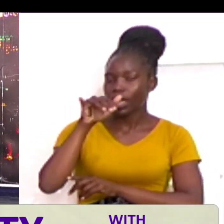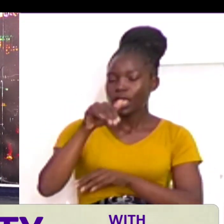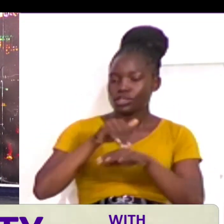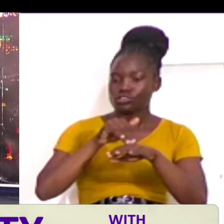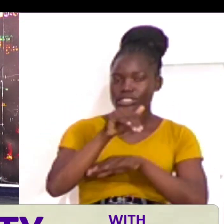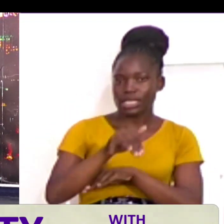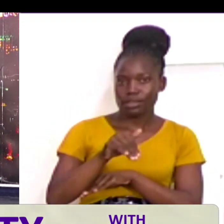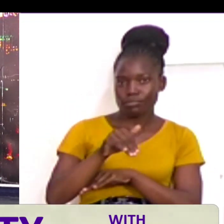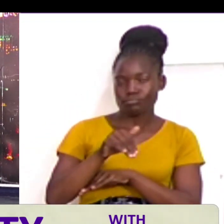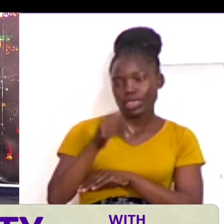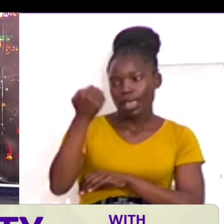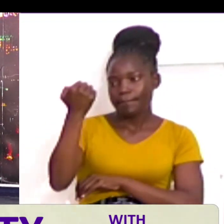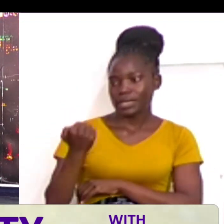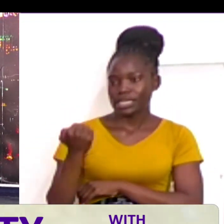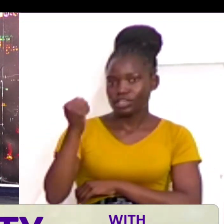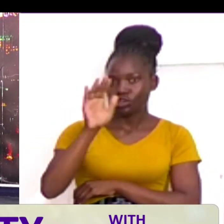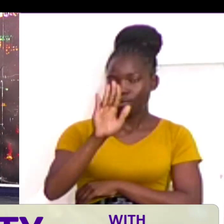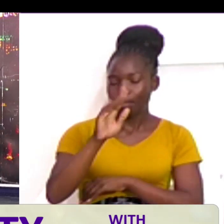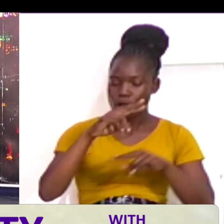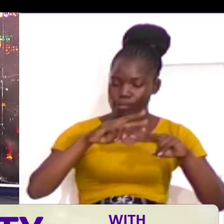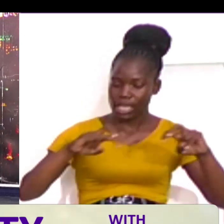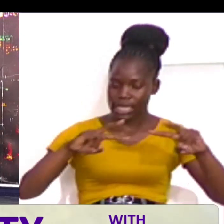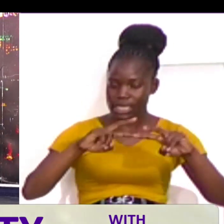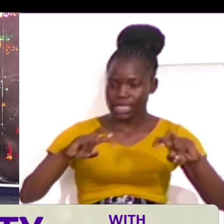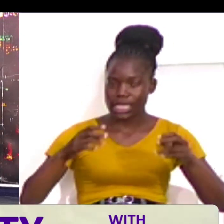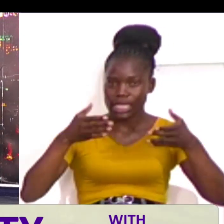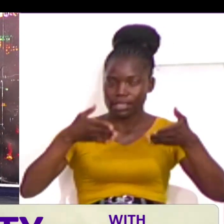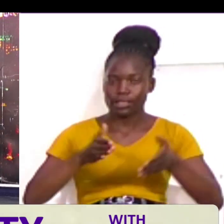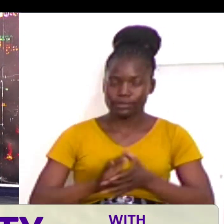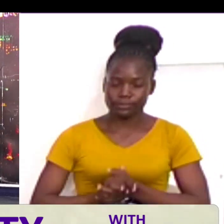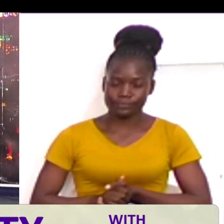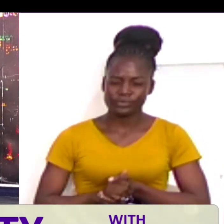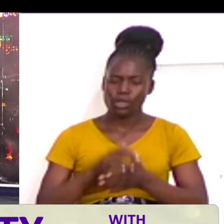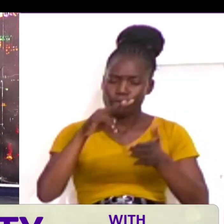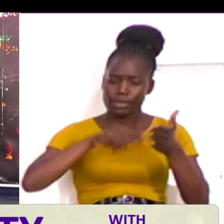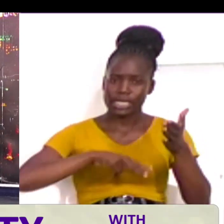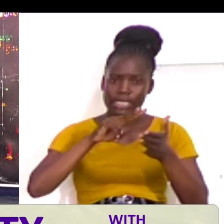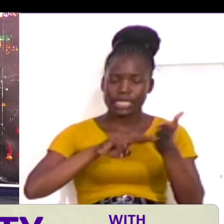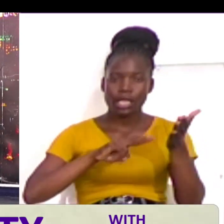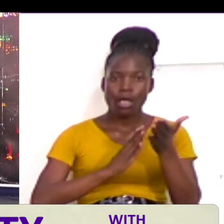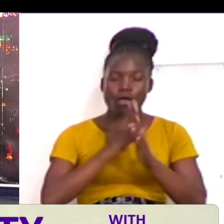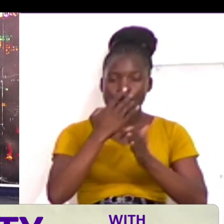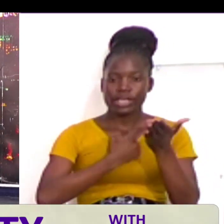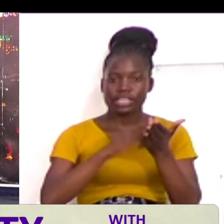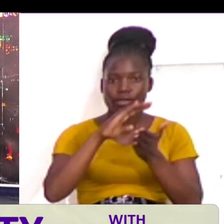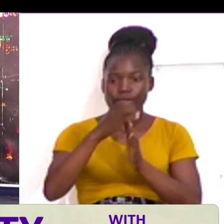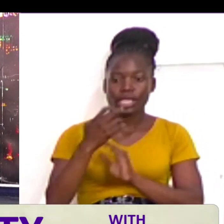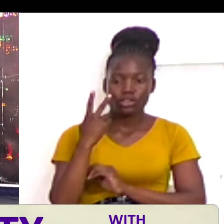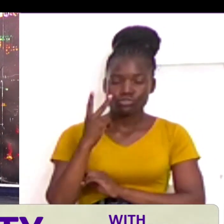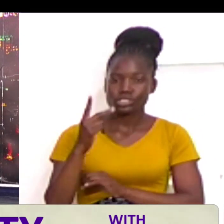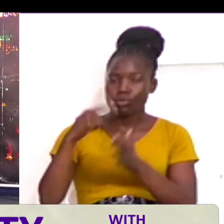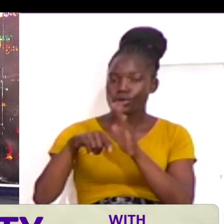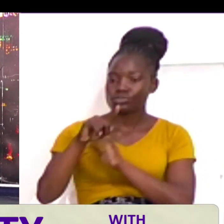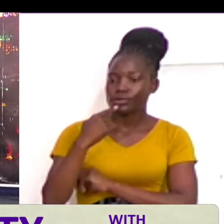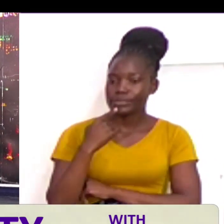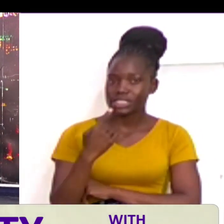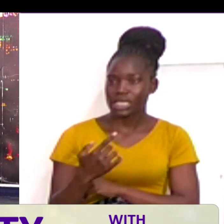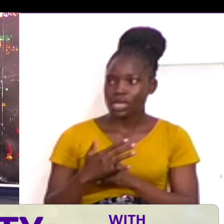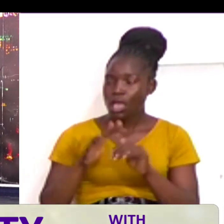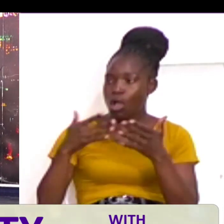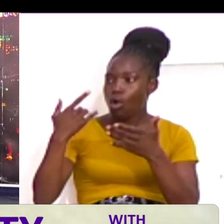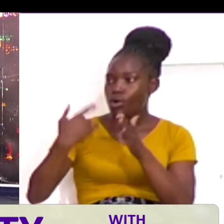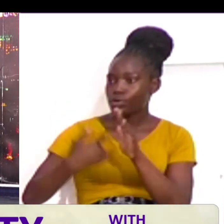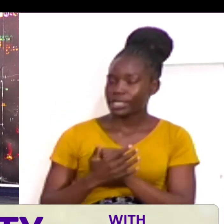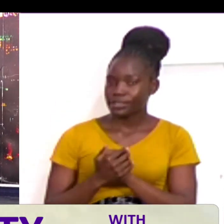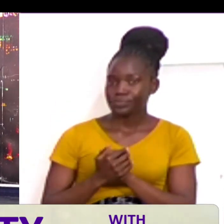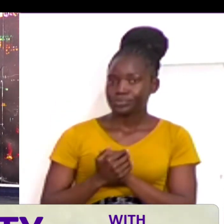in your predictions as well. Tutakuwa tunazichambua as over the weekend to see what you've said so far. Ama namna